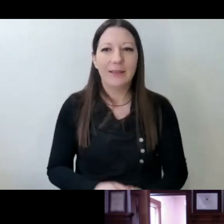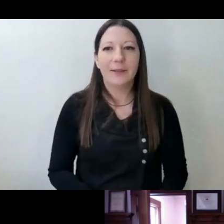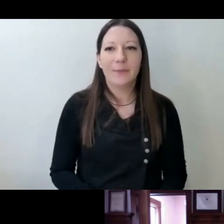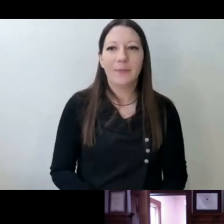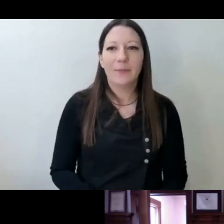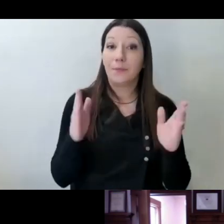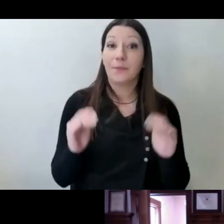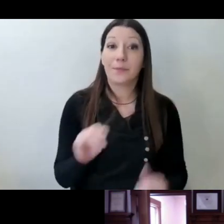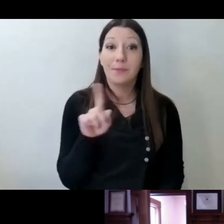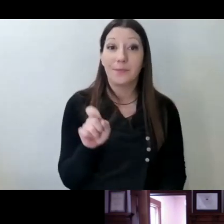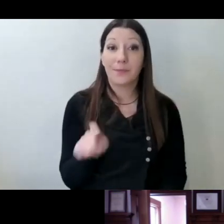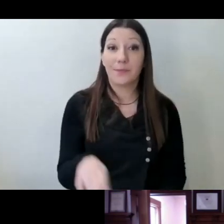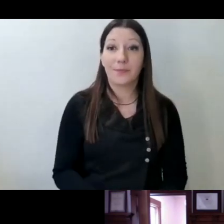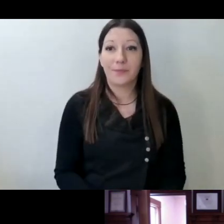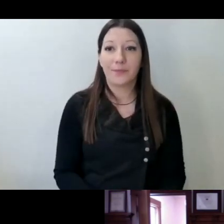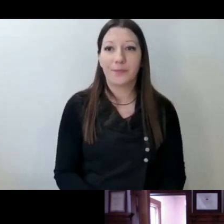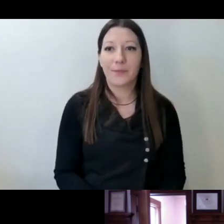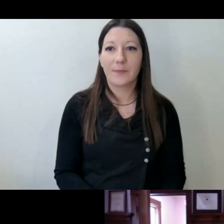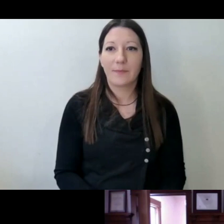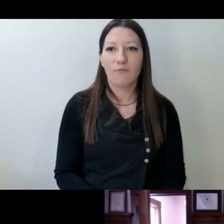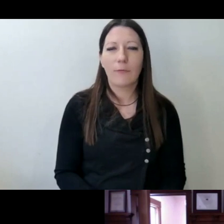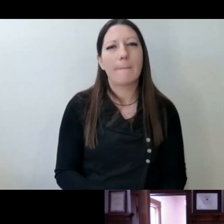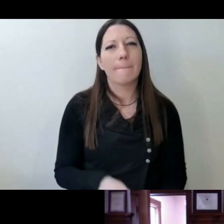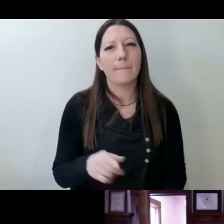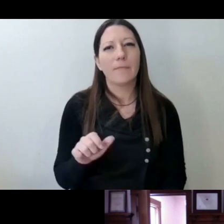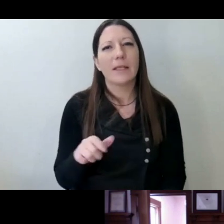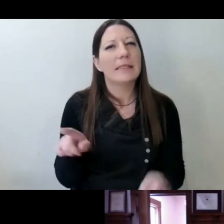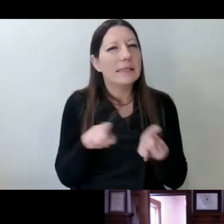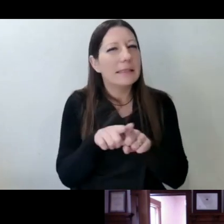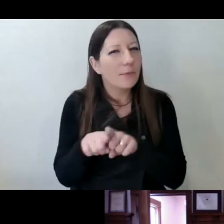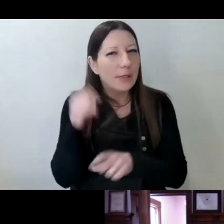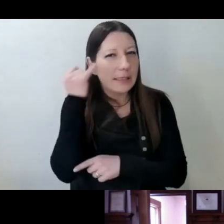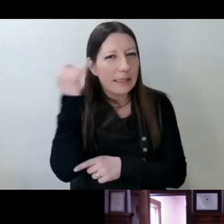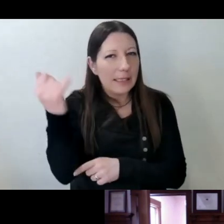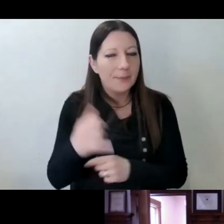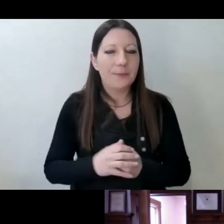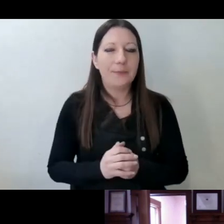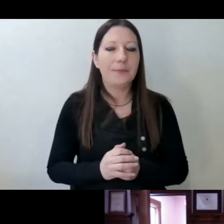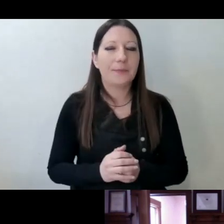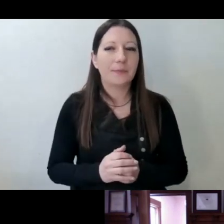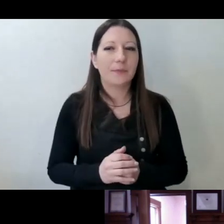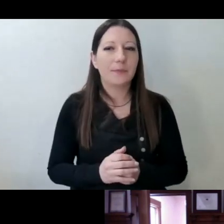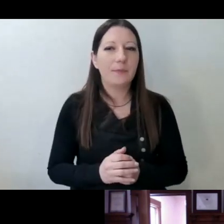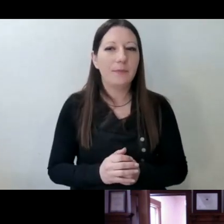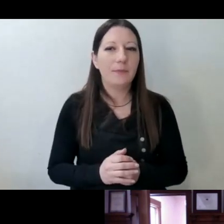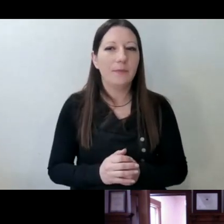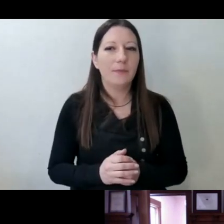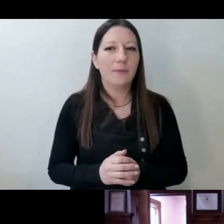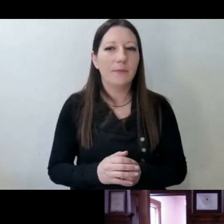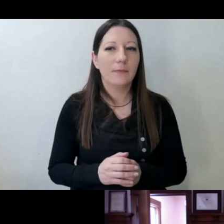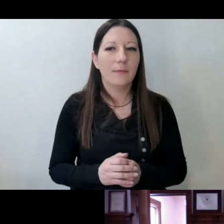it back. The person's asking how do these natural disasters or do they